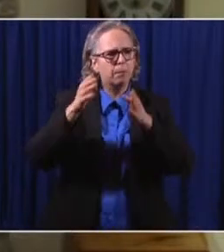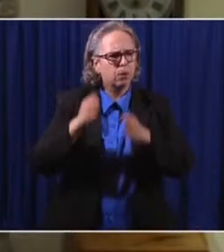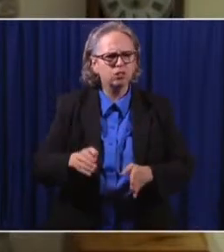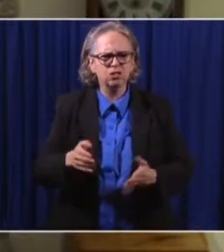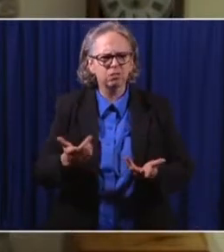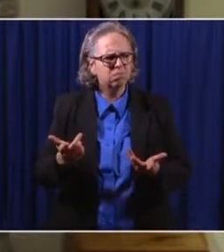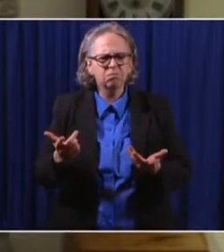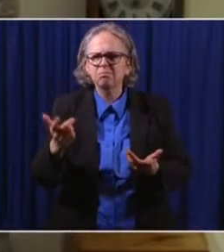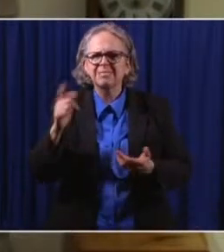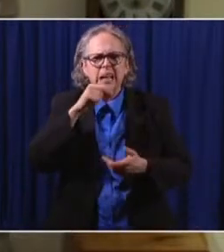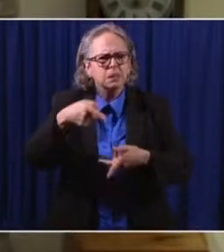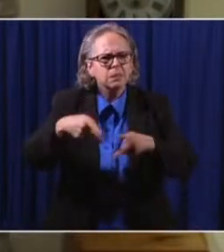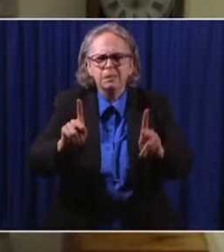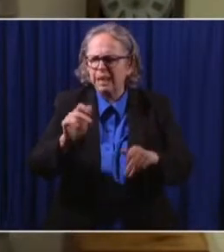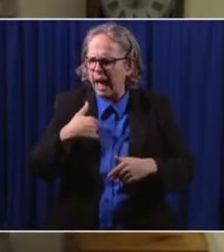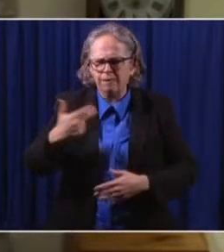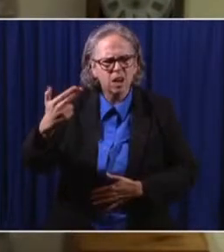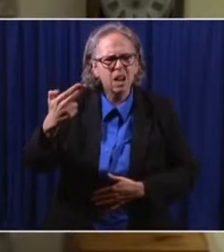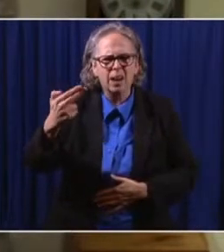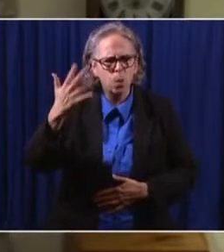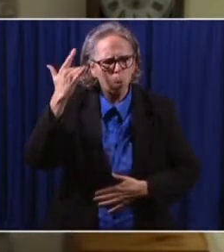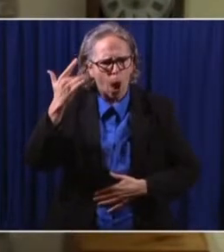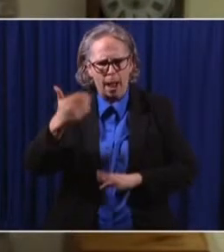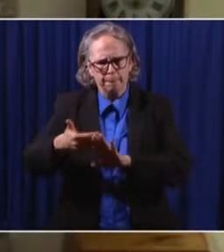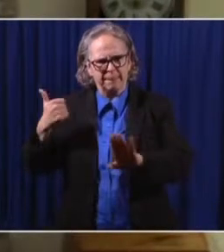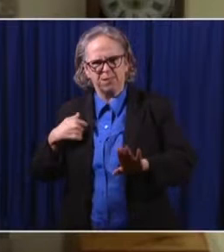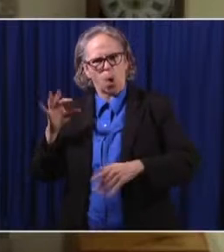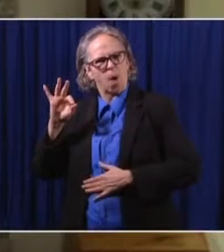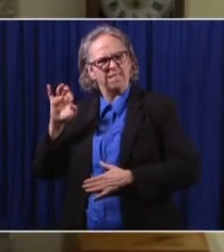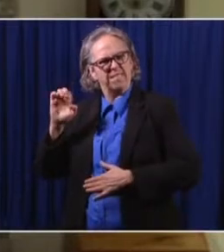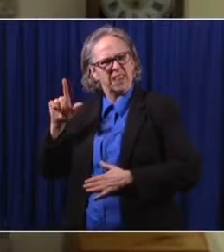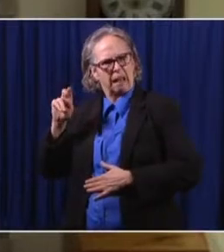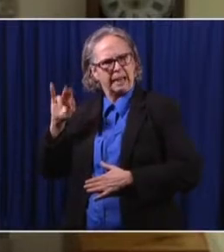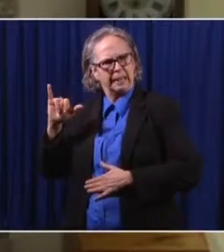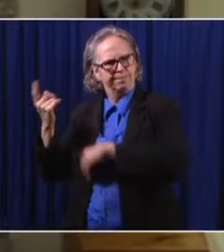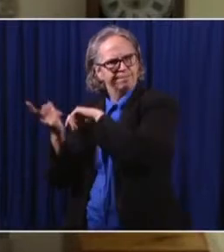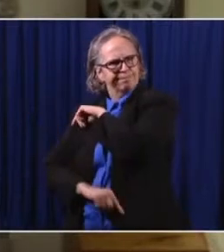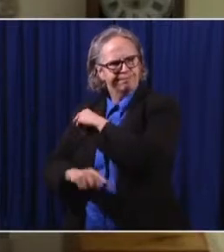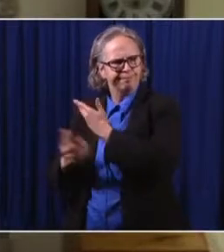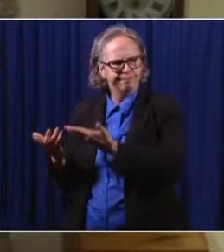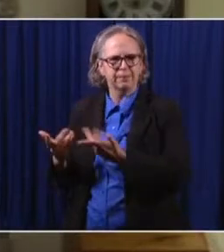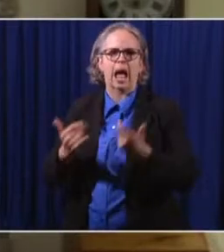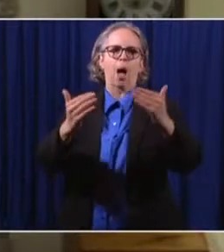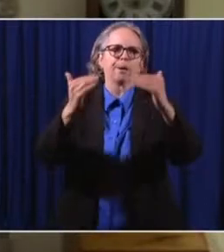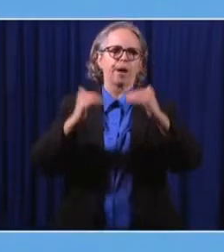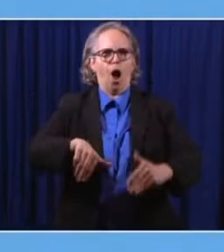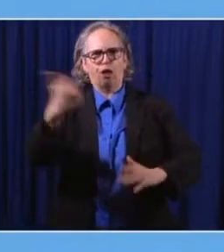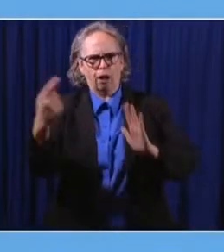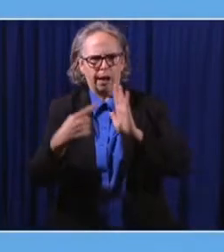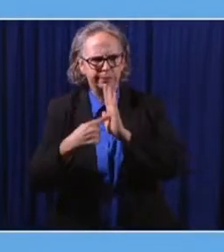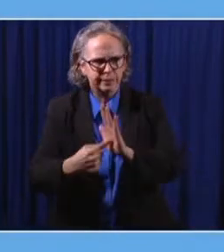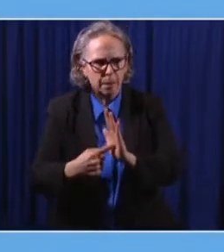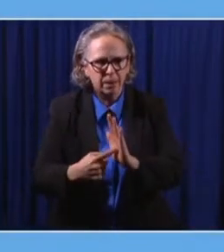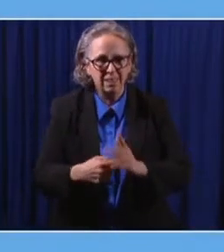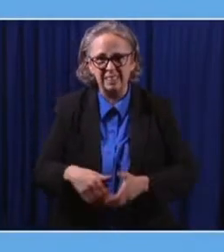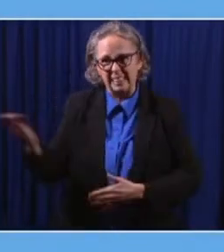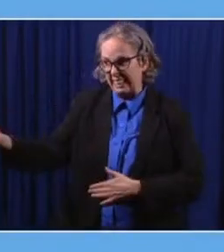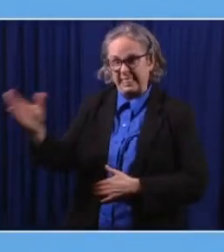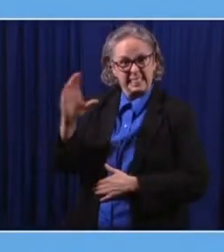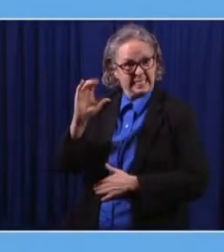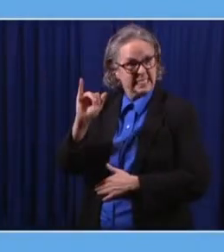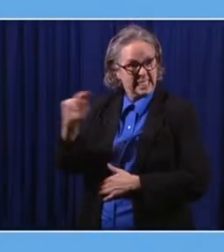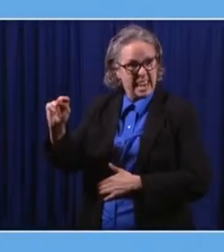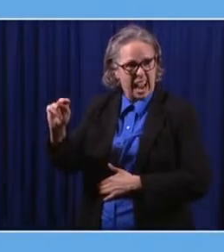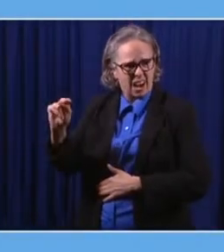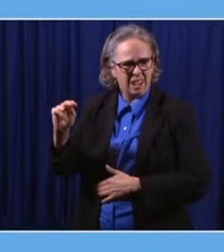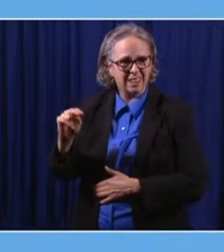to previous felony convictions. From WCPO in Cincinnati, Middletown K-9